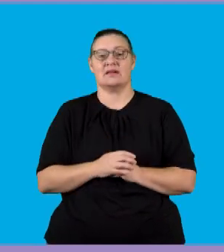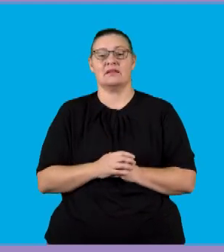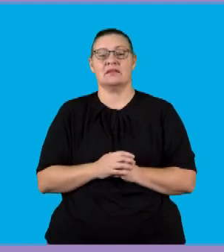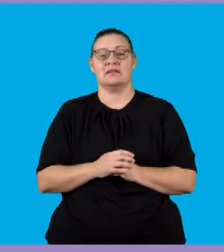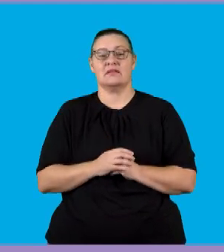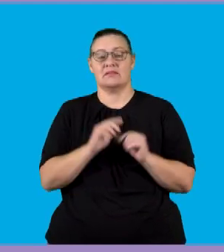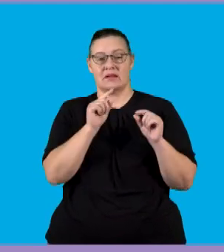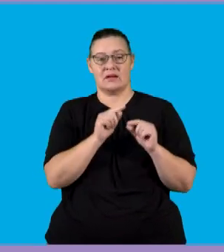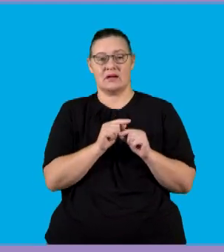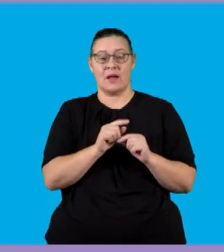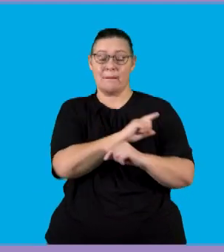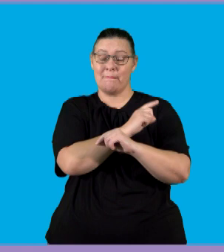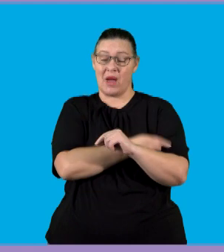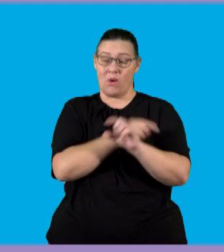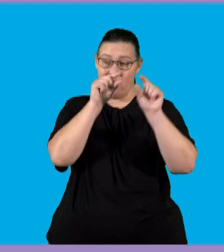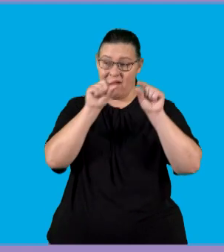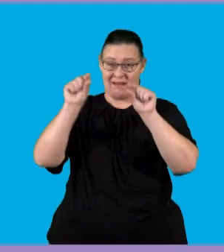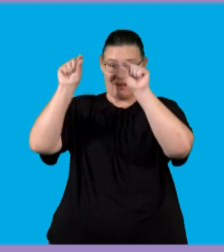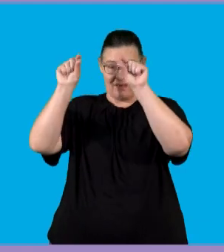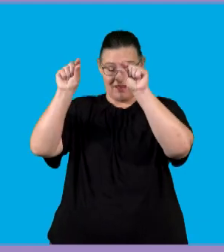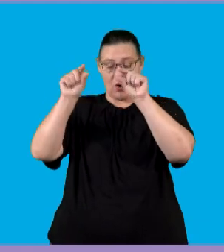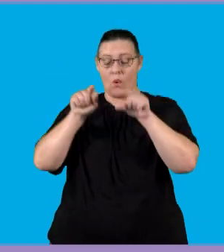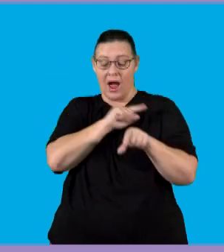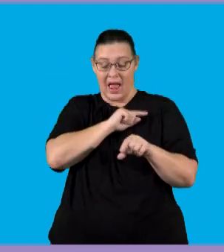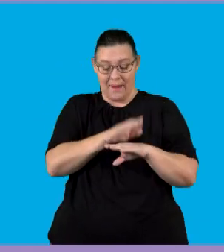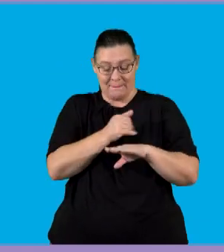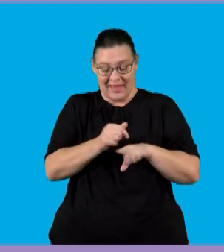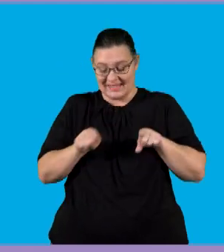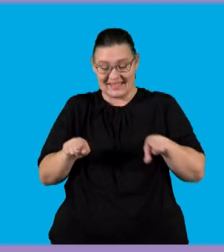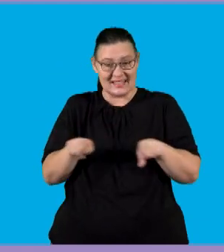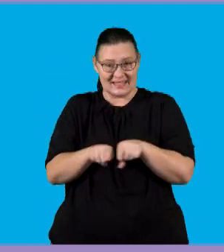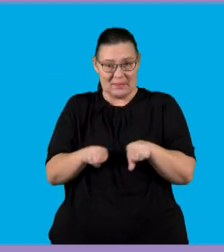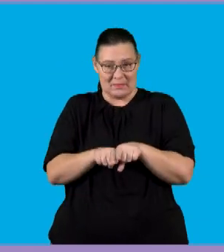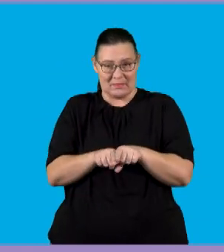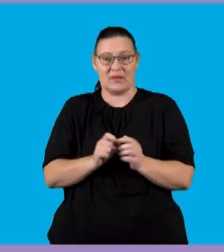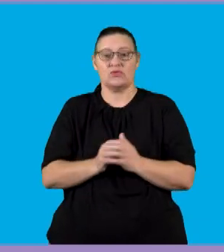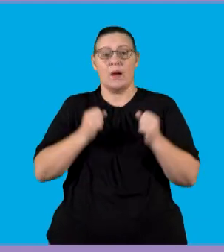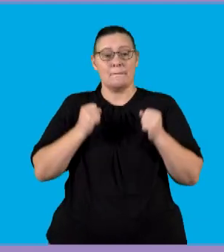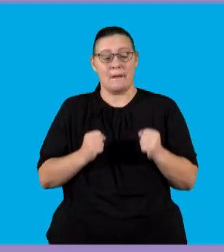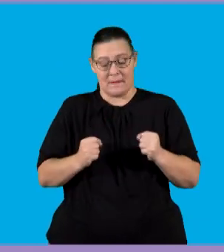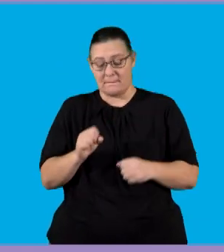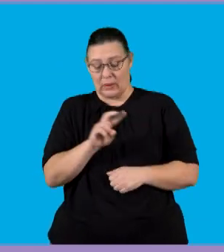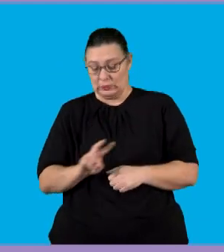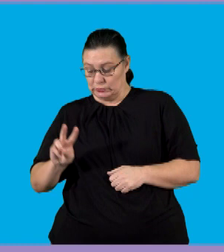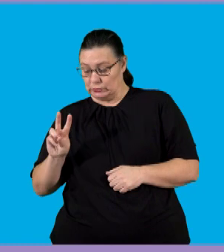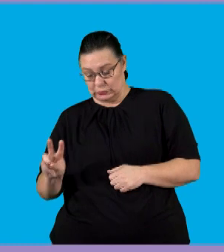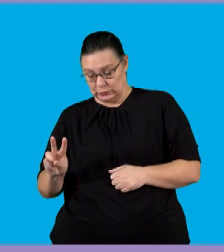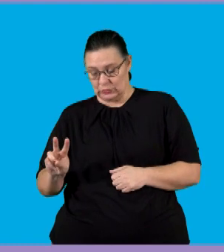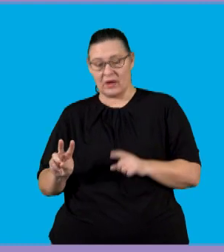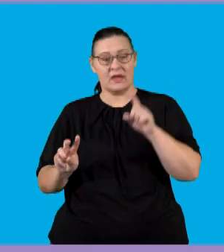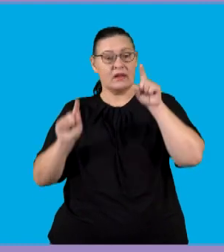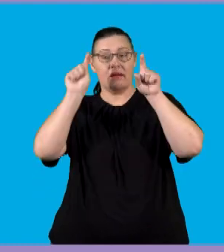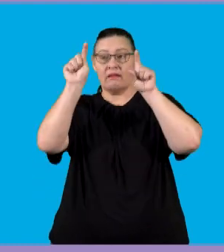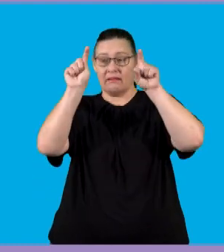multiplying powers that have the same base. So what did we say we do? We keep the base and we are going to